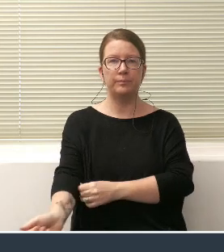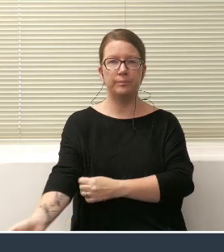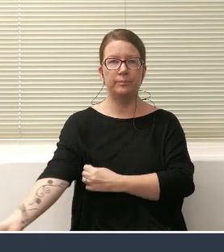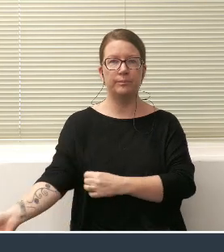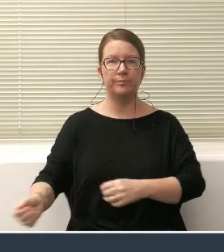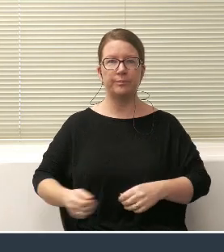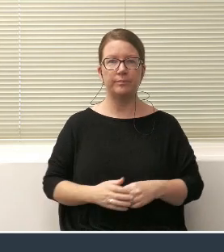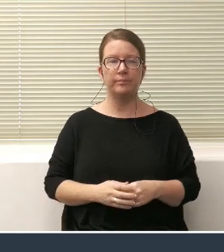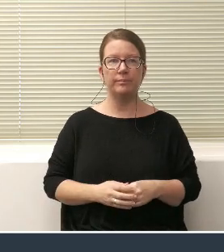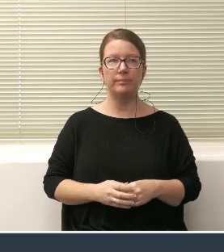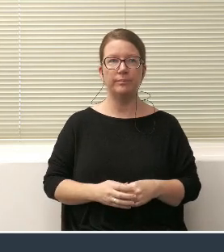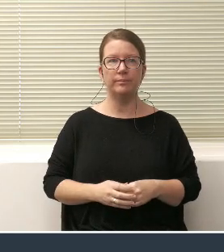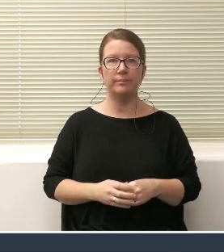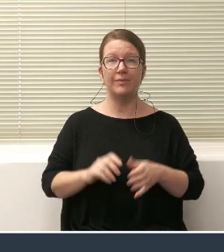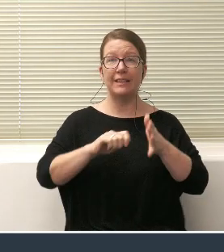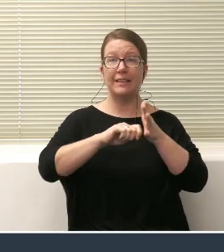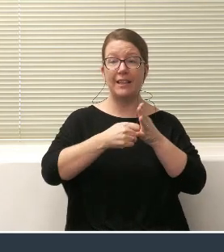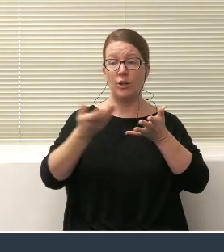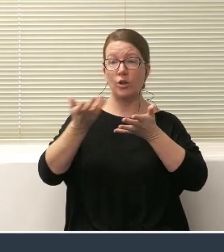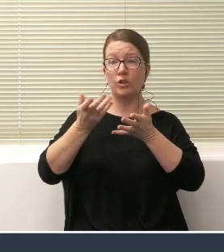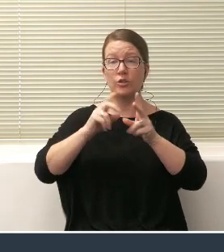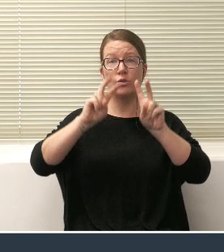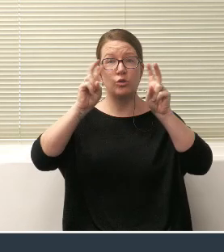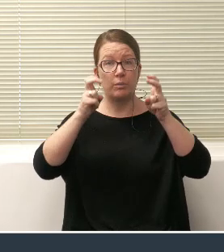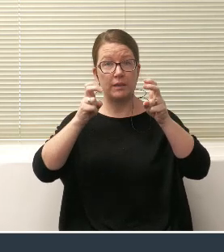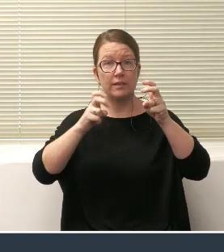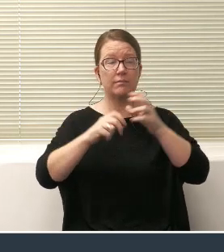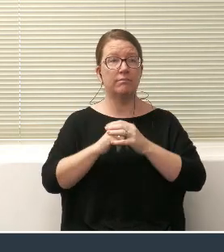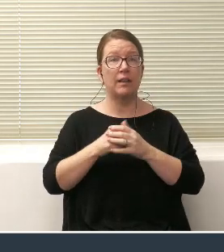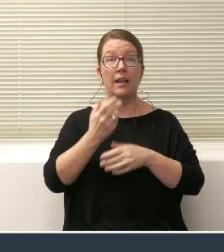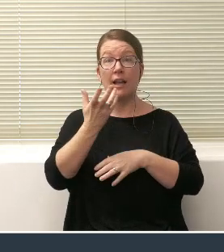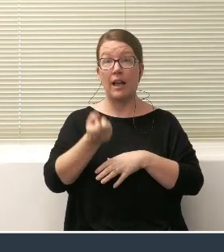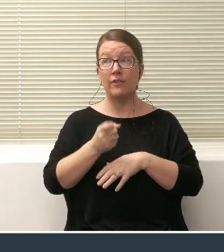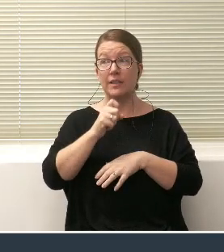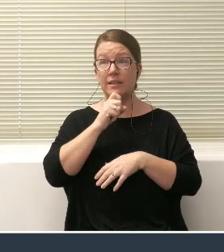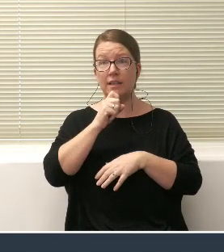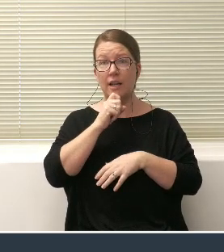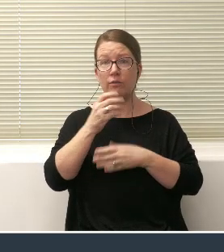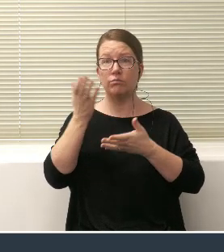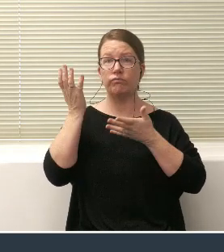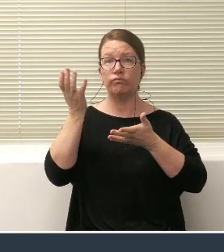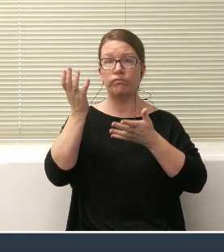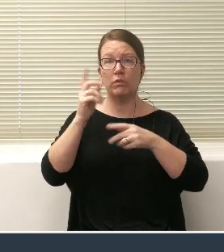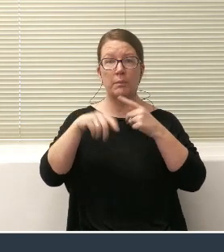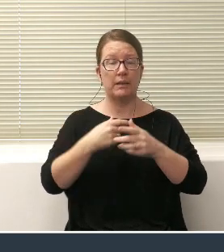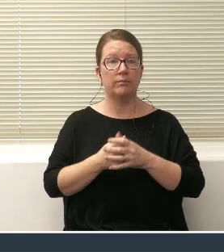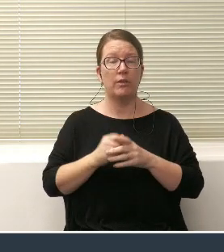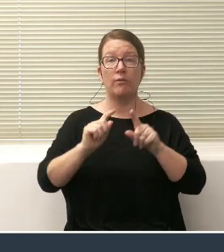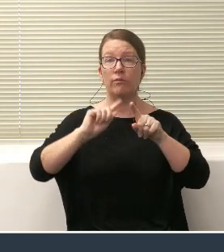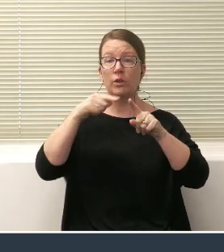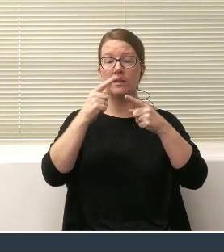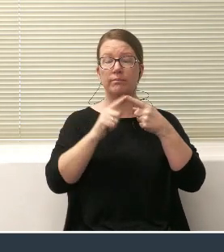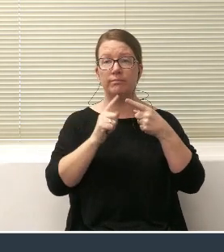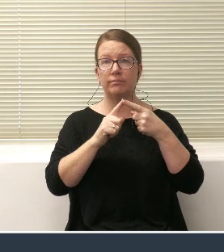we'll get started with key consultation topics, and these we have staff speaking to, and the first one